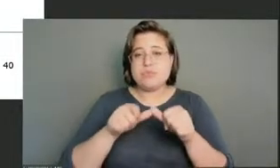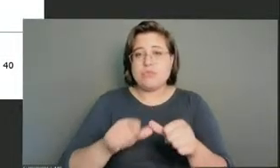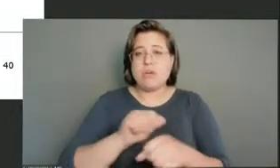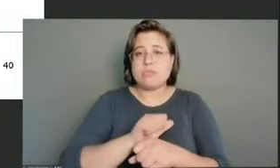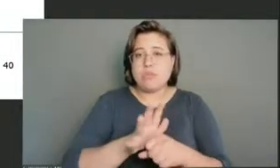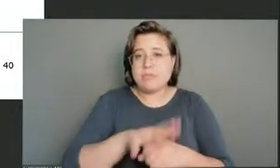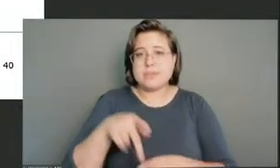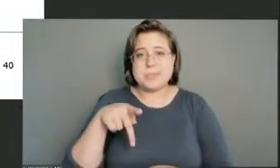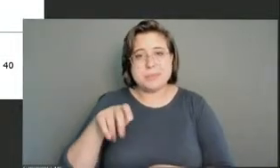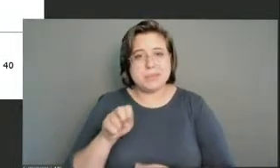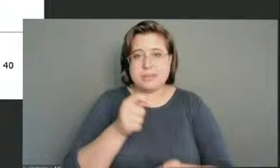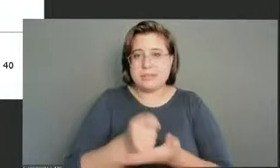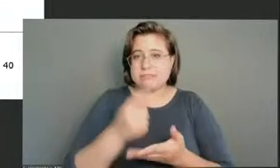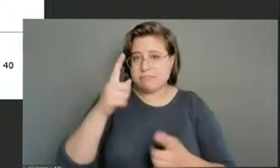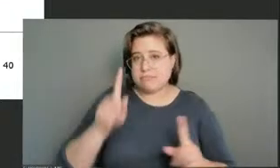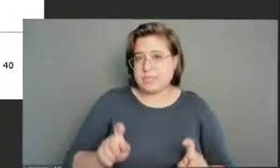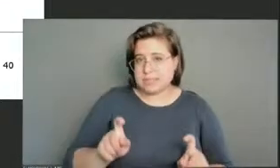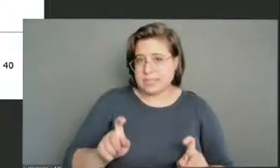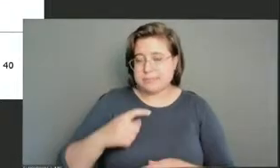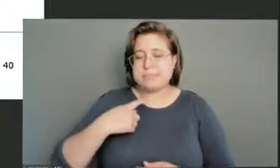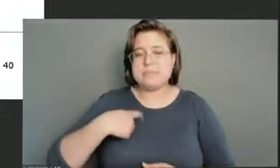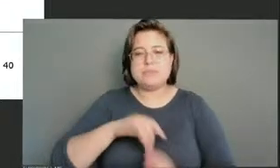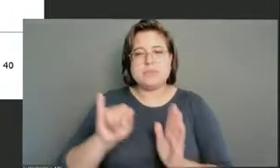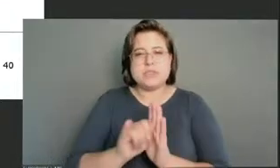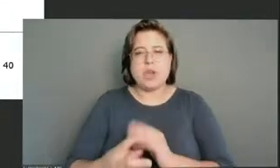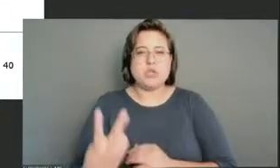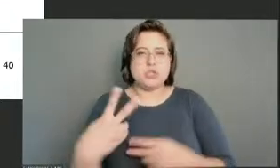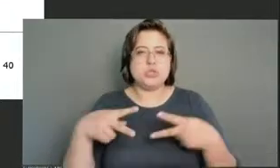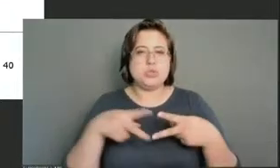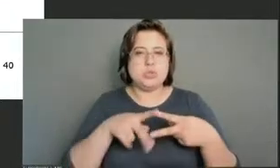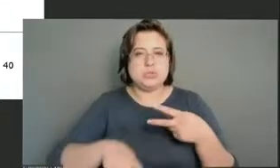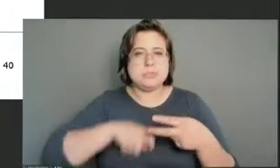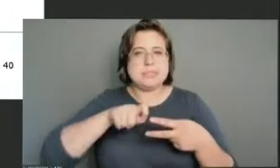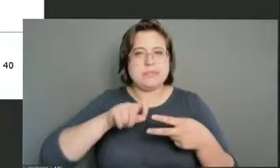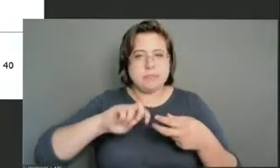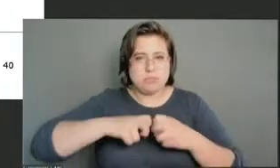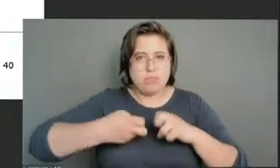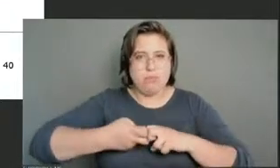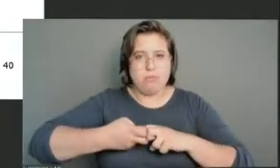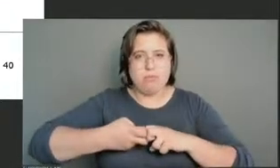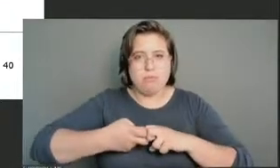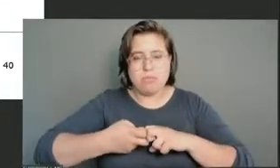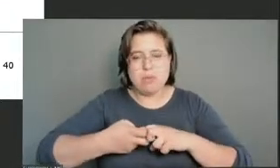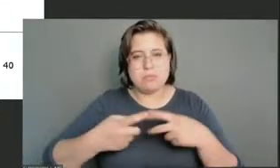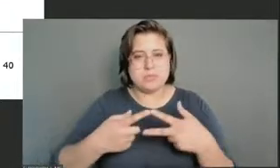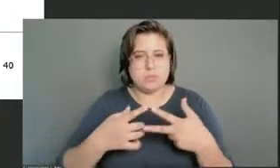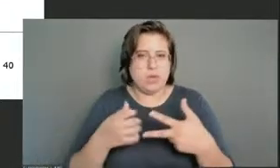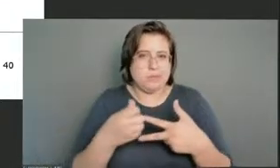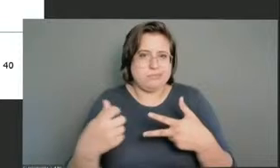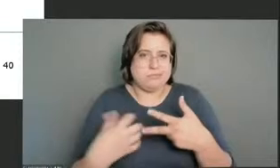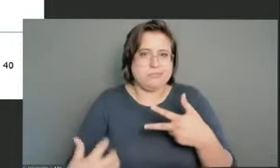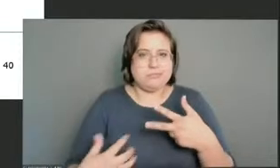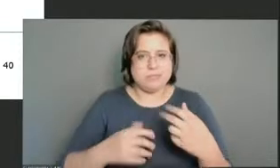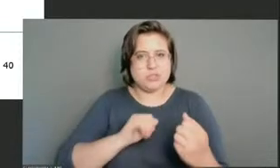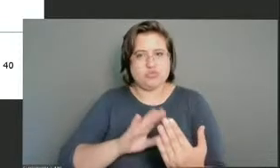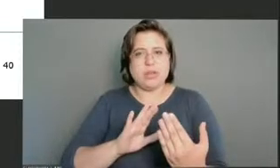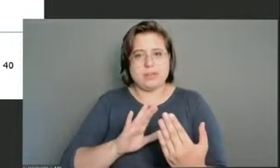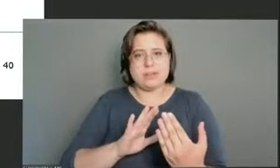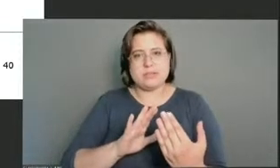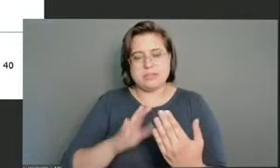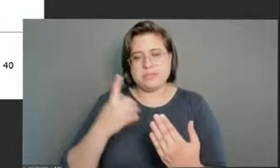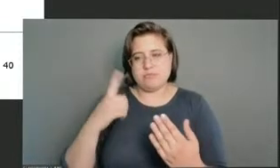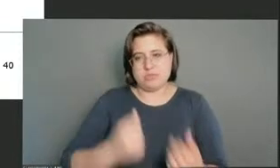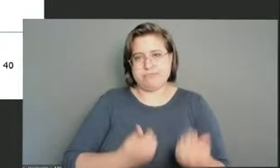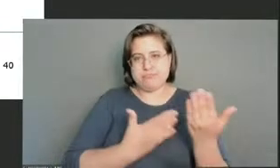testing, we identified two overarching problems that we intend to tackle through our interim